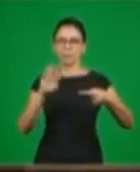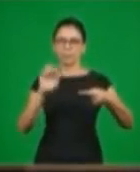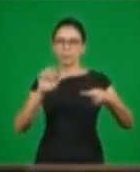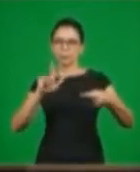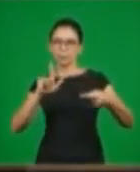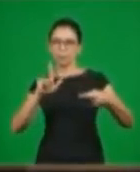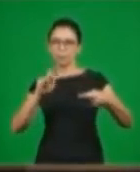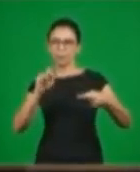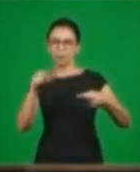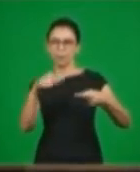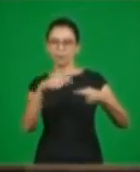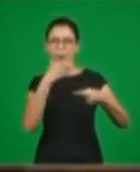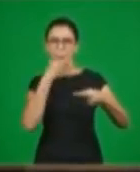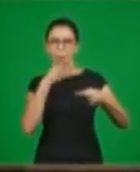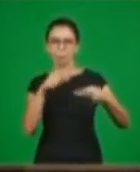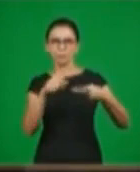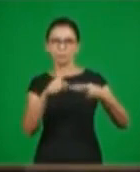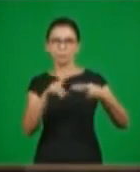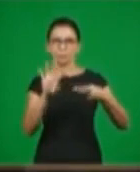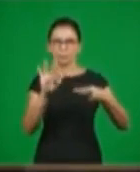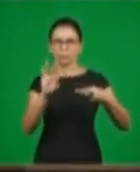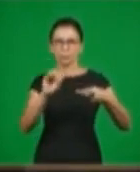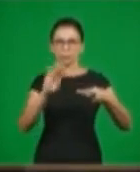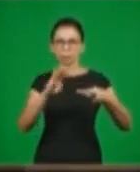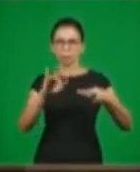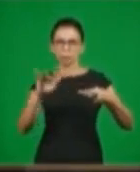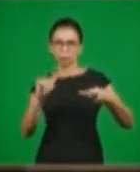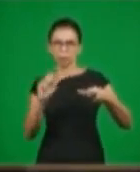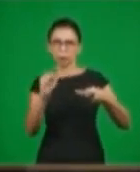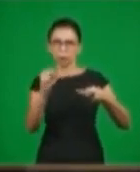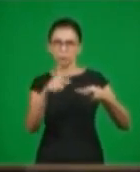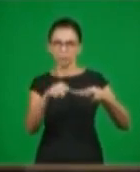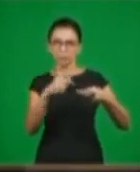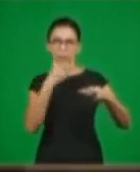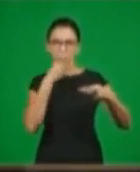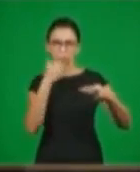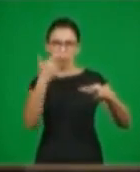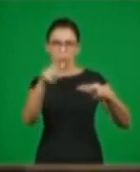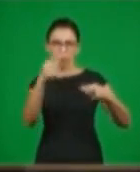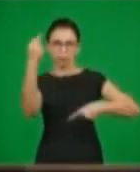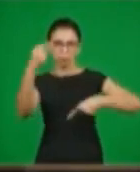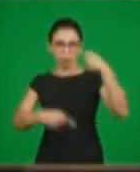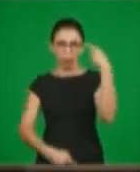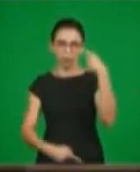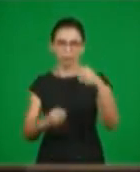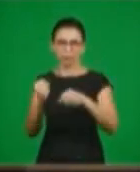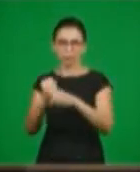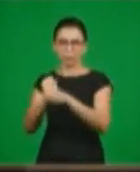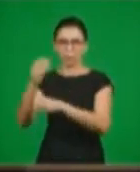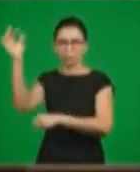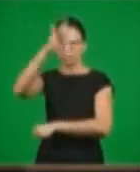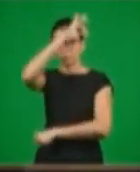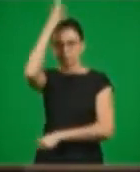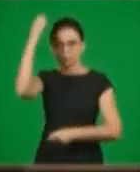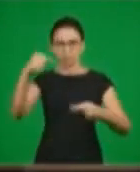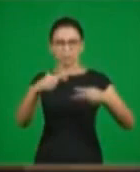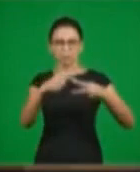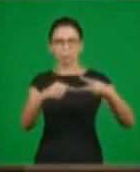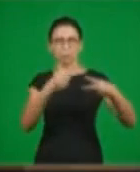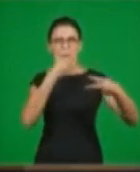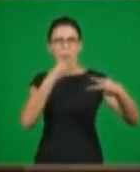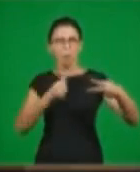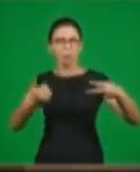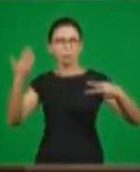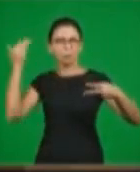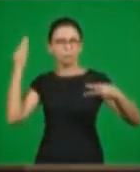Sabla and Tobias, they're here. They don't want this work, but you're gonna have to fight for it. This space is yours.